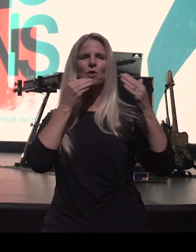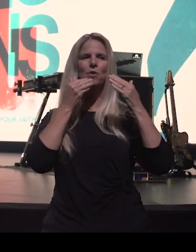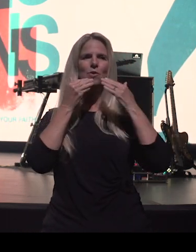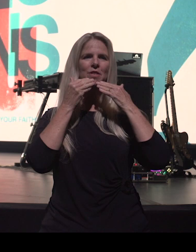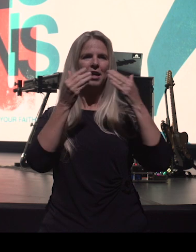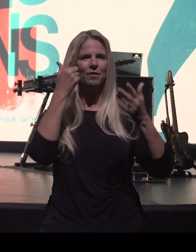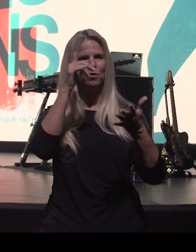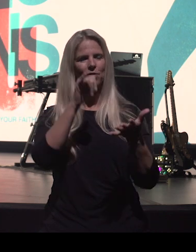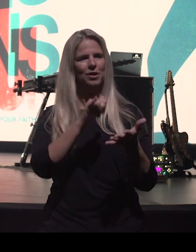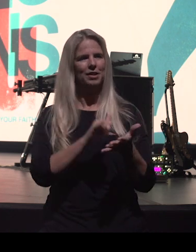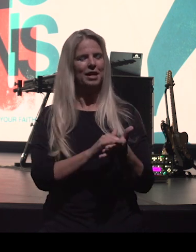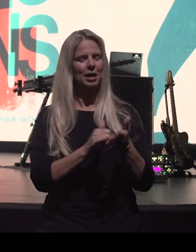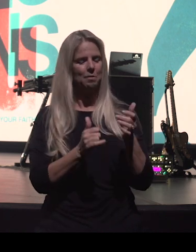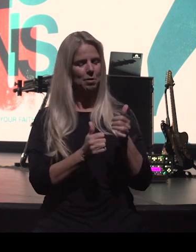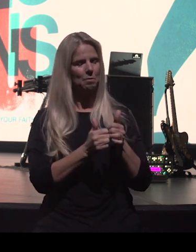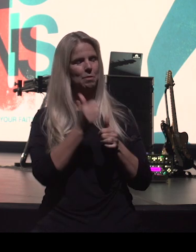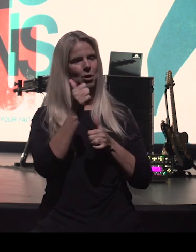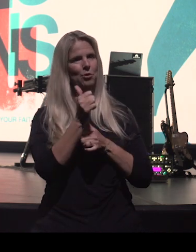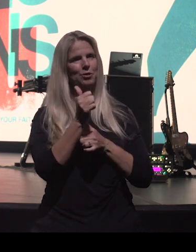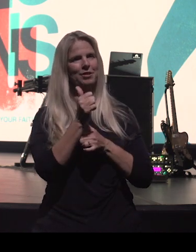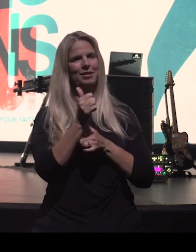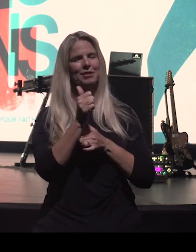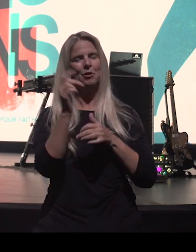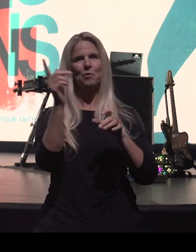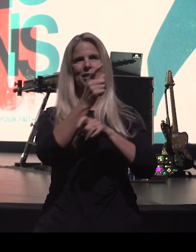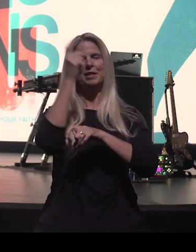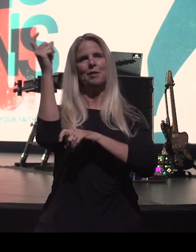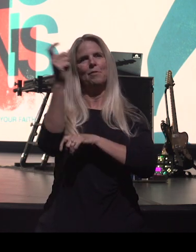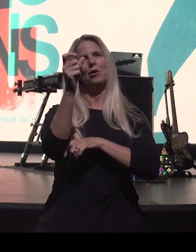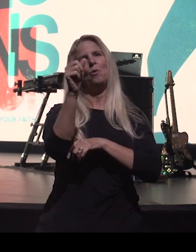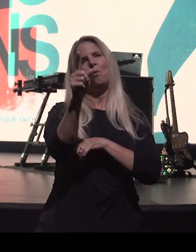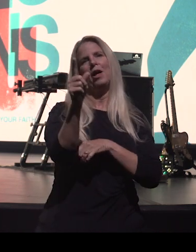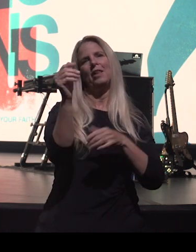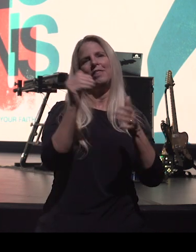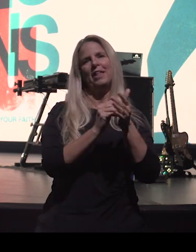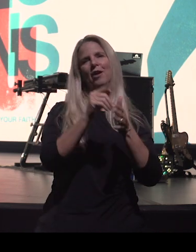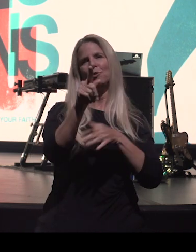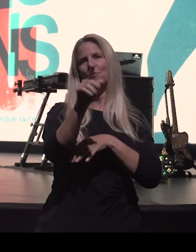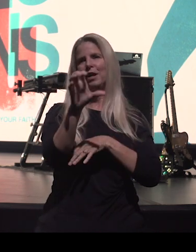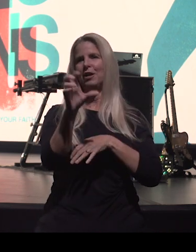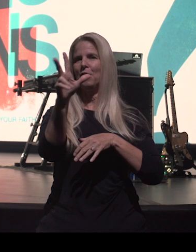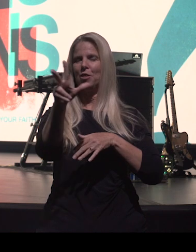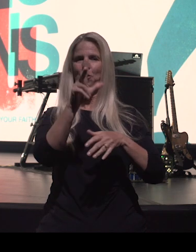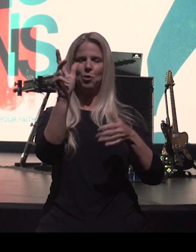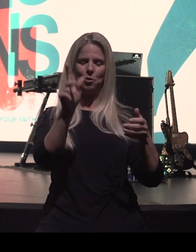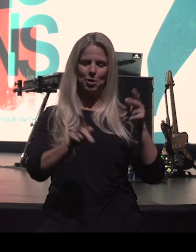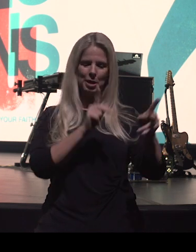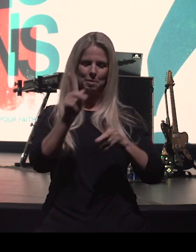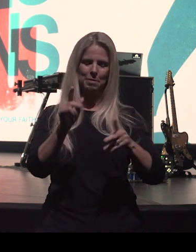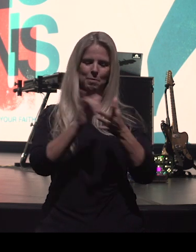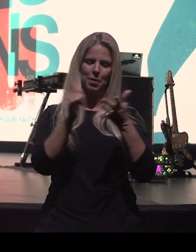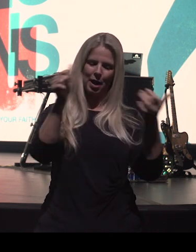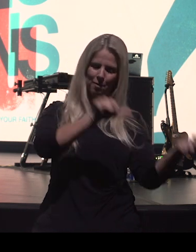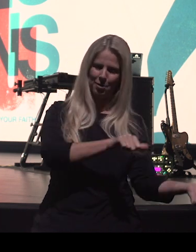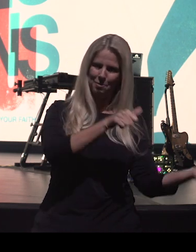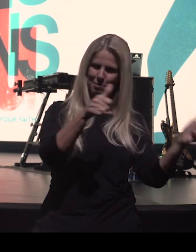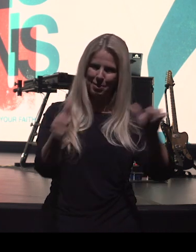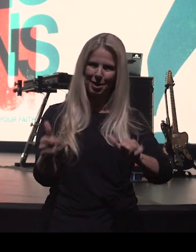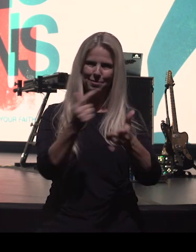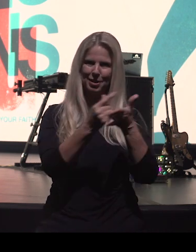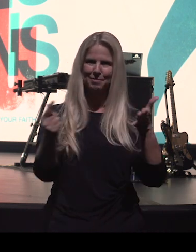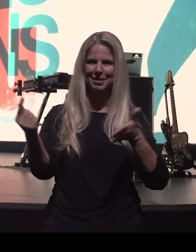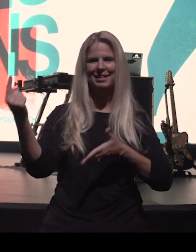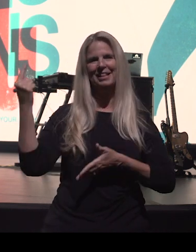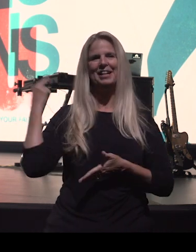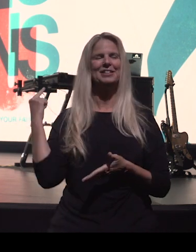celebrate is the 1,103 people that gave their lives to Jesus and were baptized, and we can celebrate that. It's